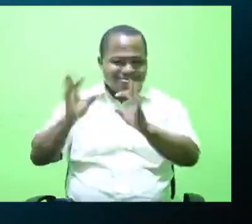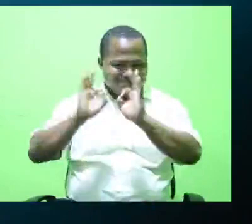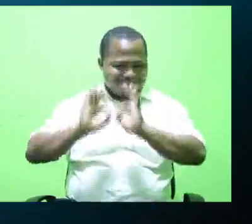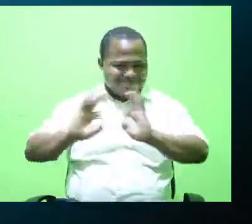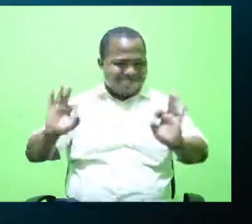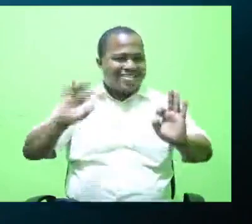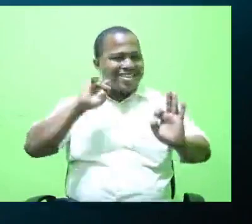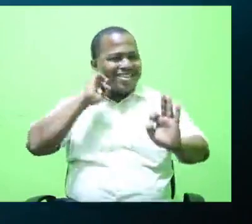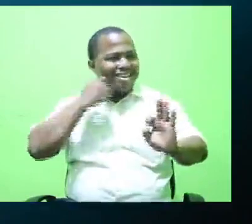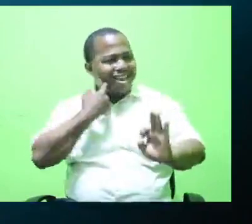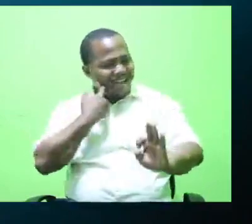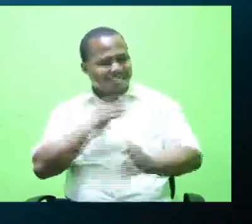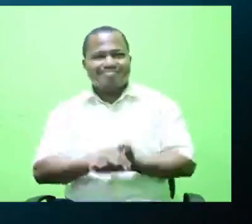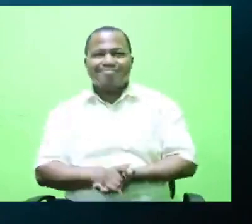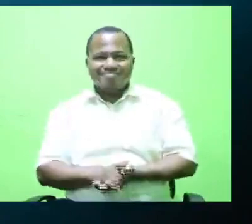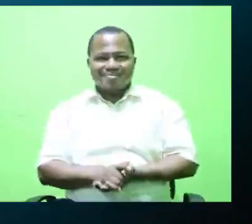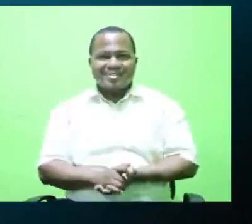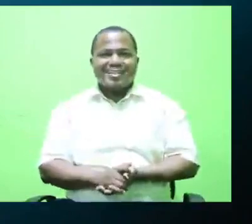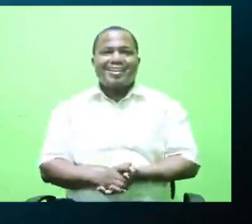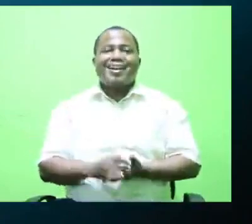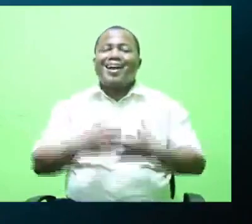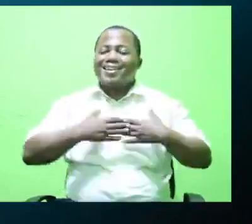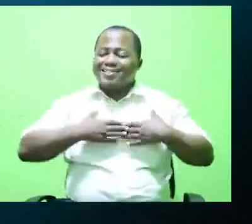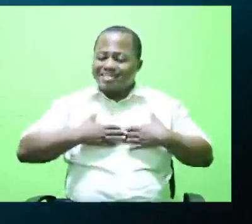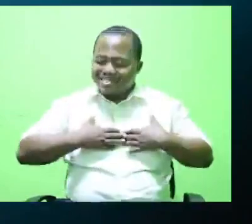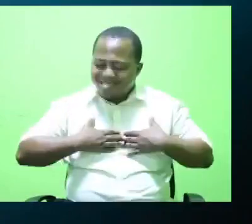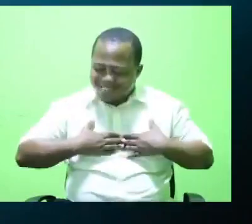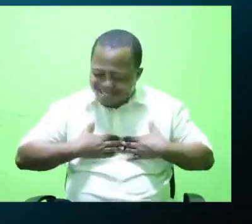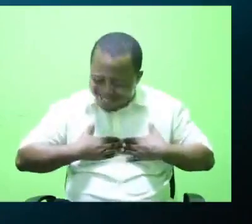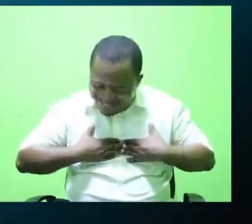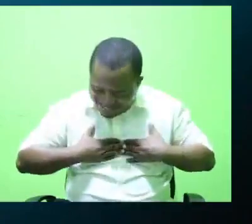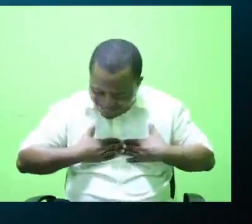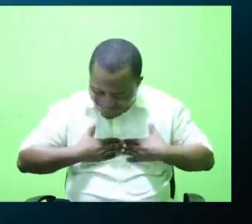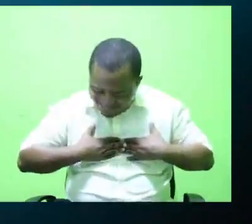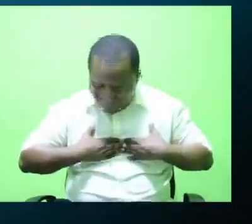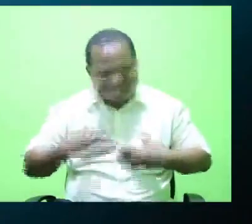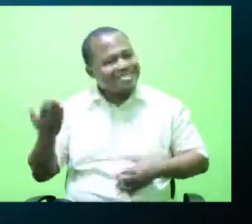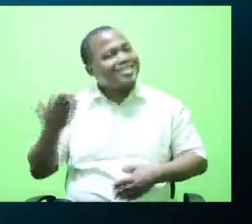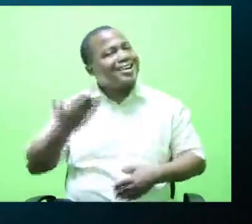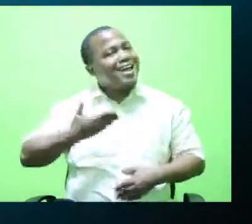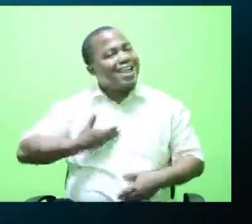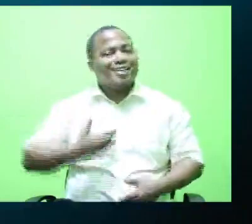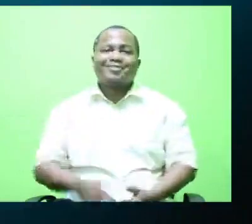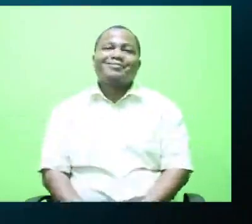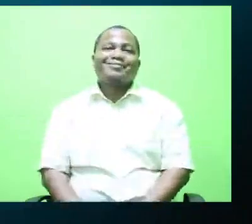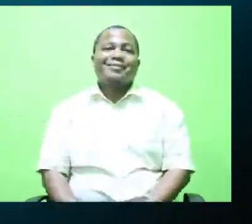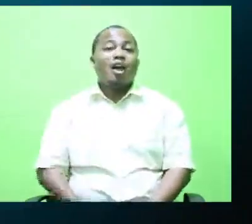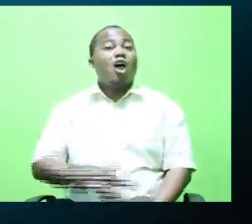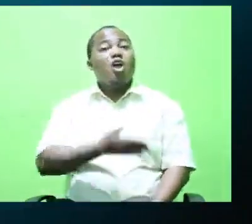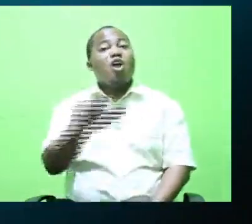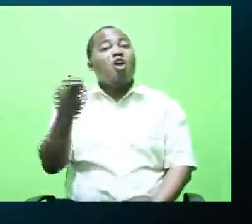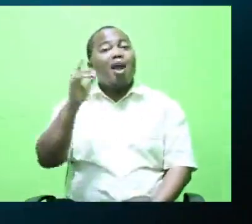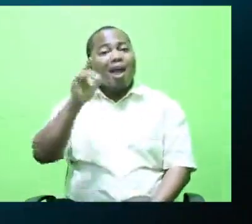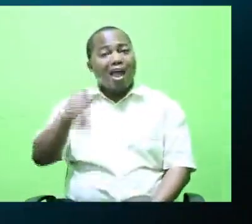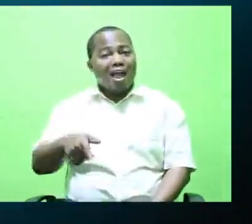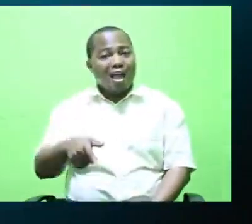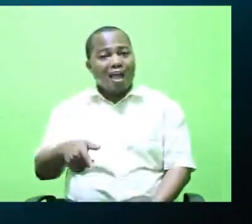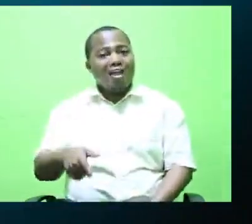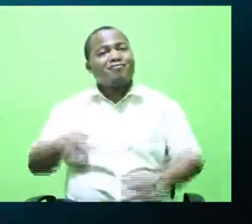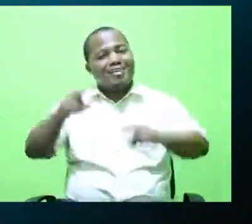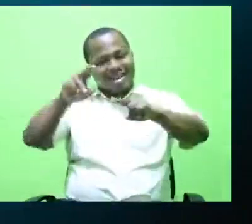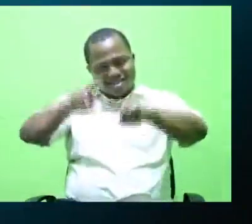Good trying, my dears. Thank you very much, and thank you a lot. You have